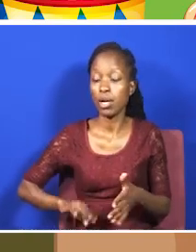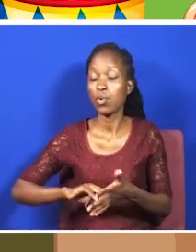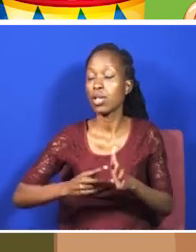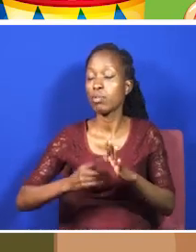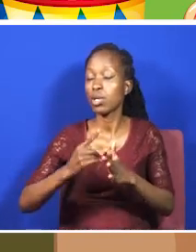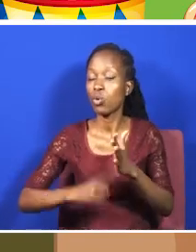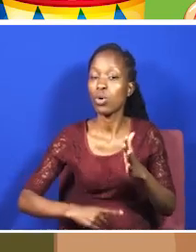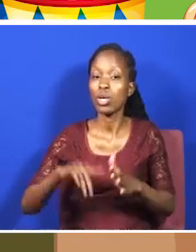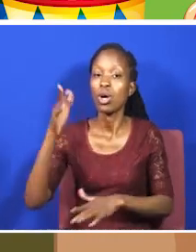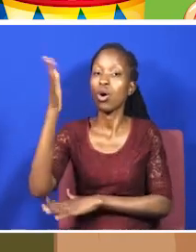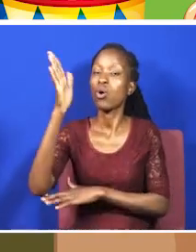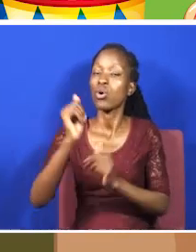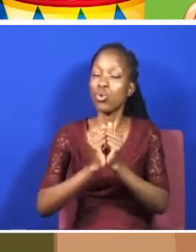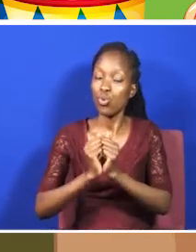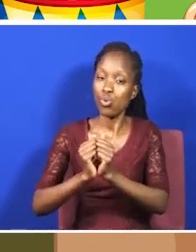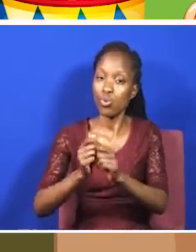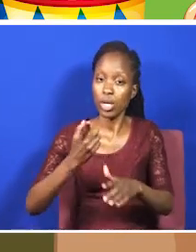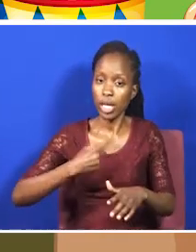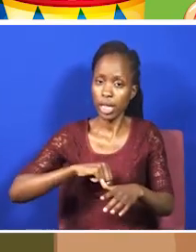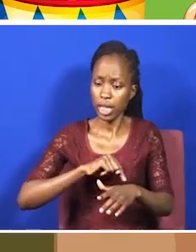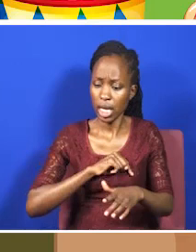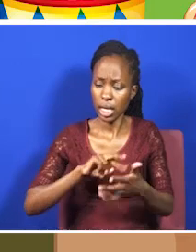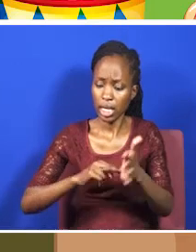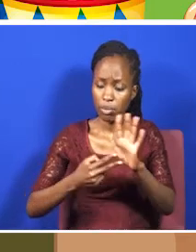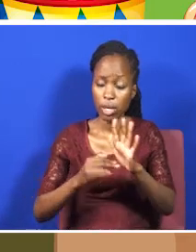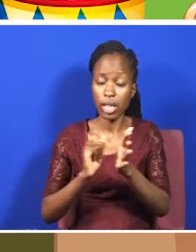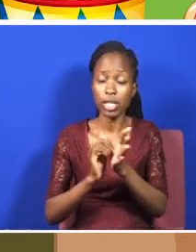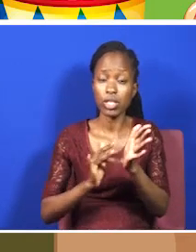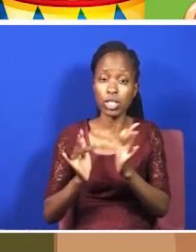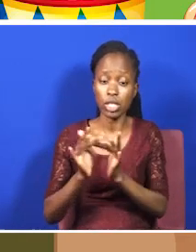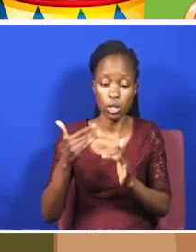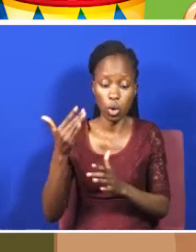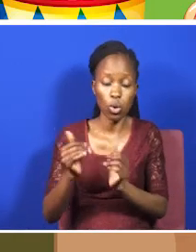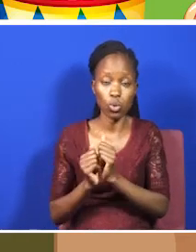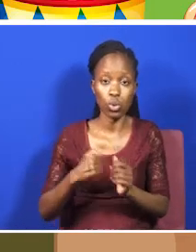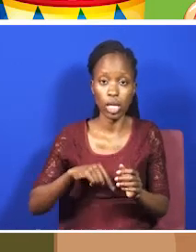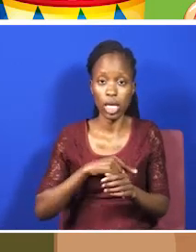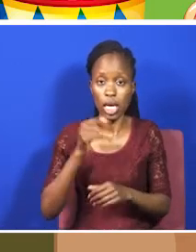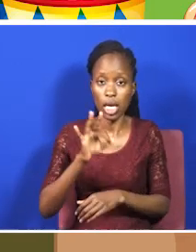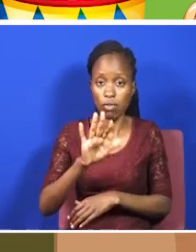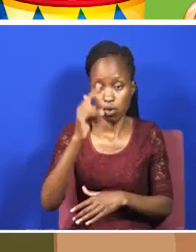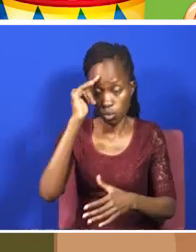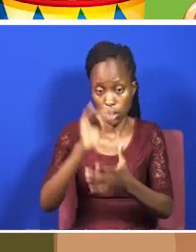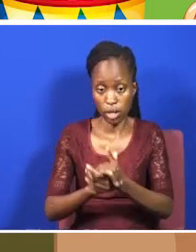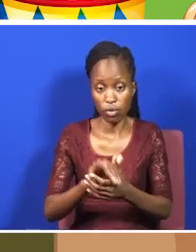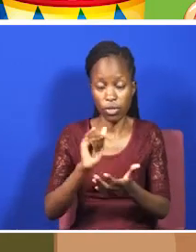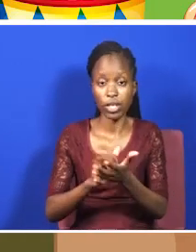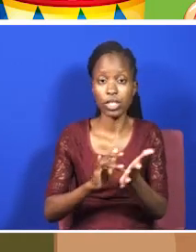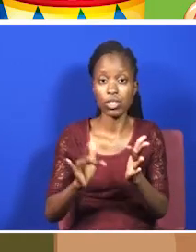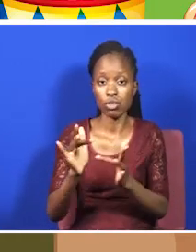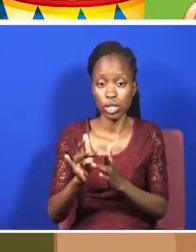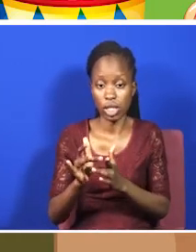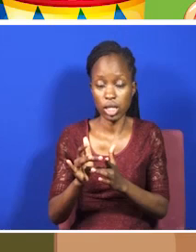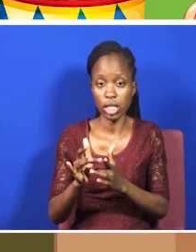called Emmanuel, God with us. So that means that Jesus is always present with